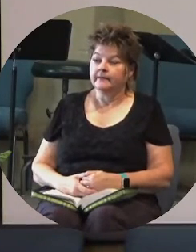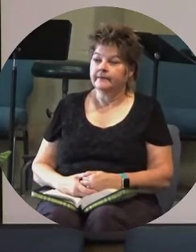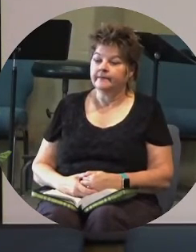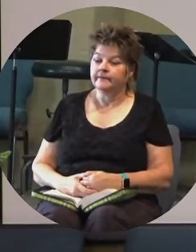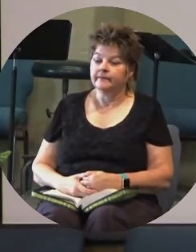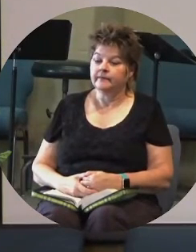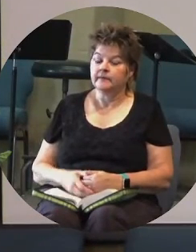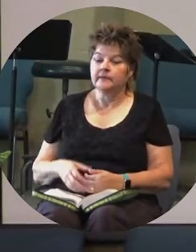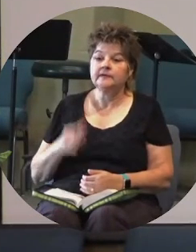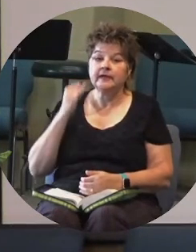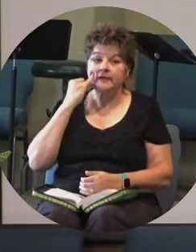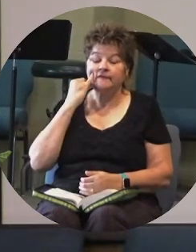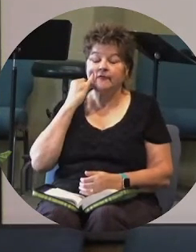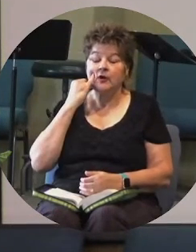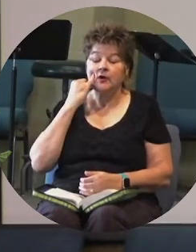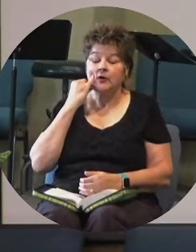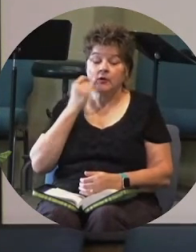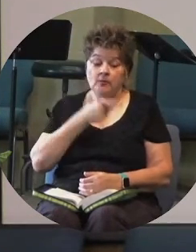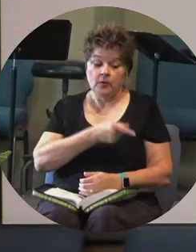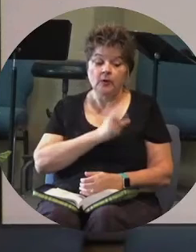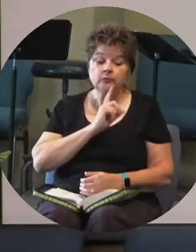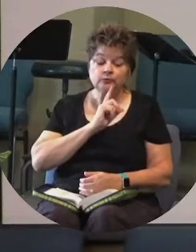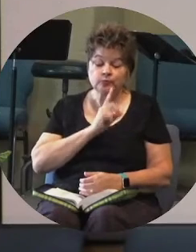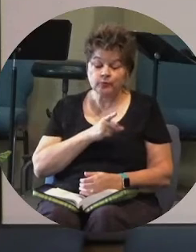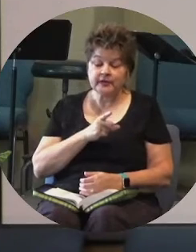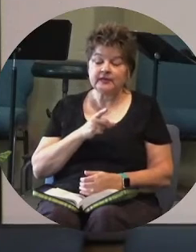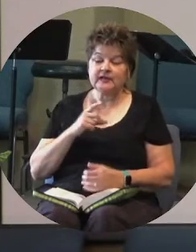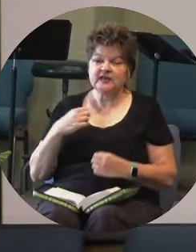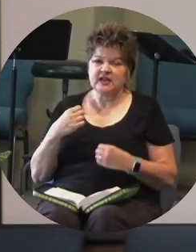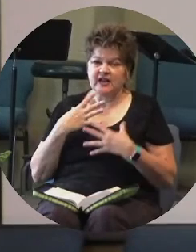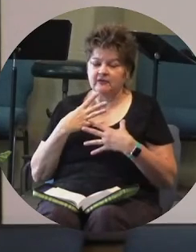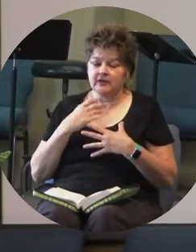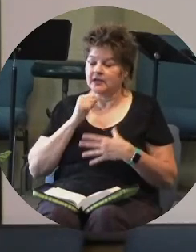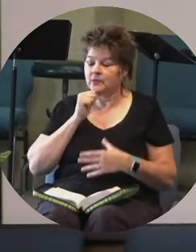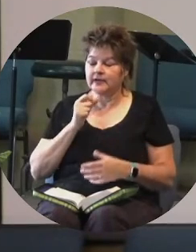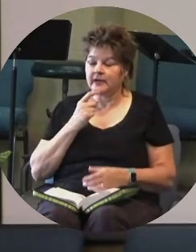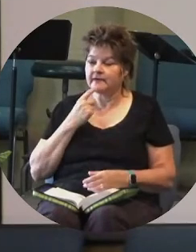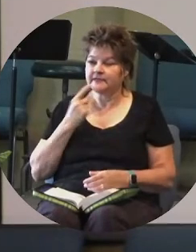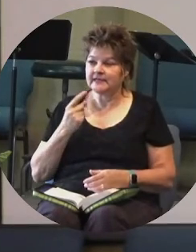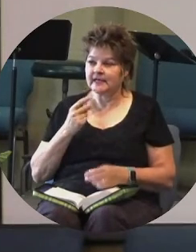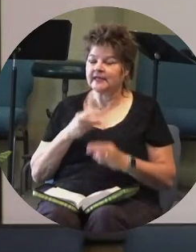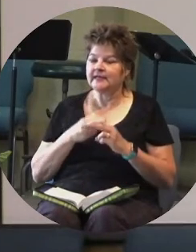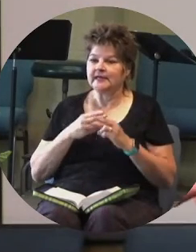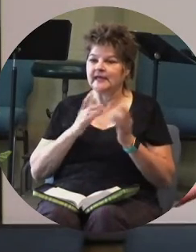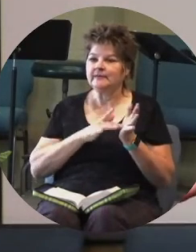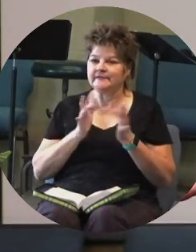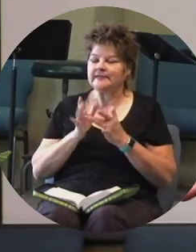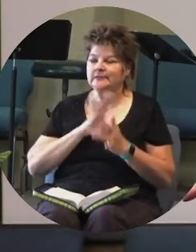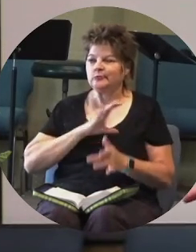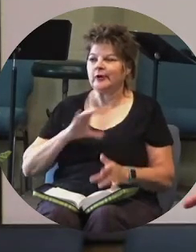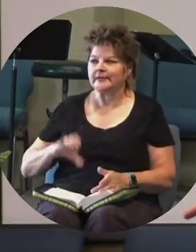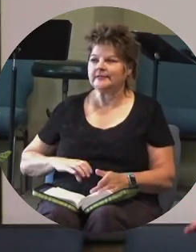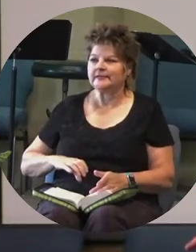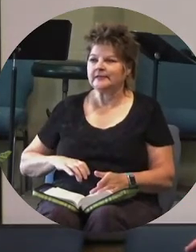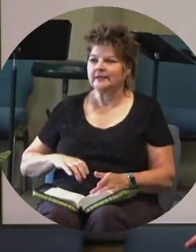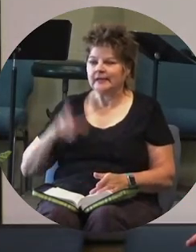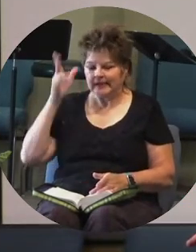See, because if Paul was truly angry, he would not have said, "In the name of Jesus Christ, come